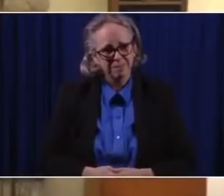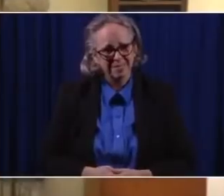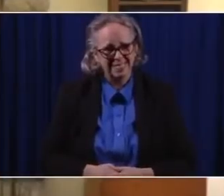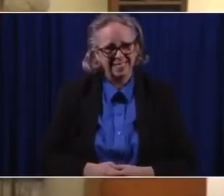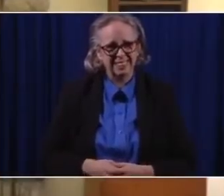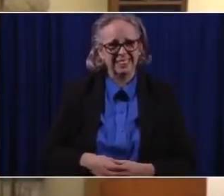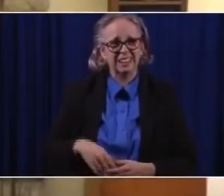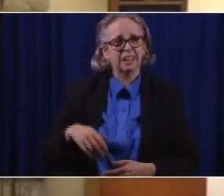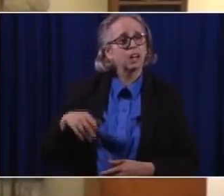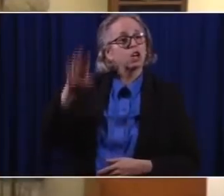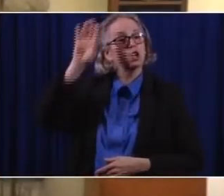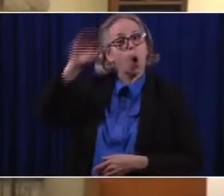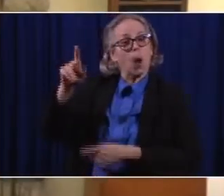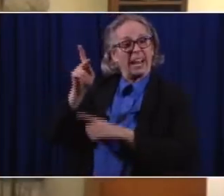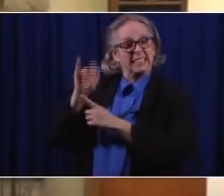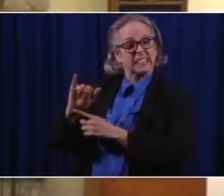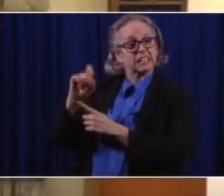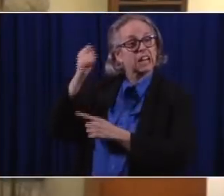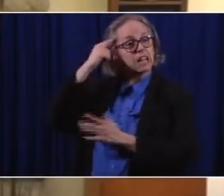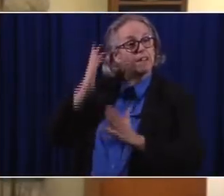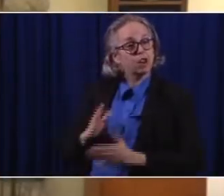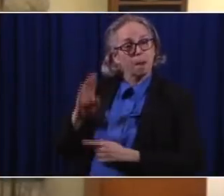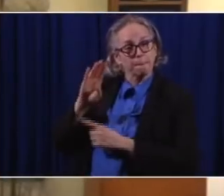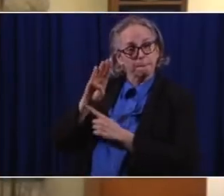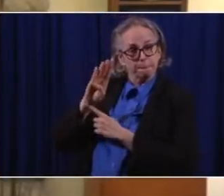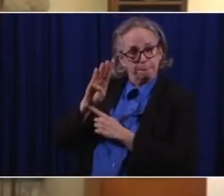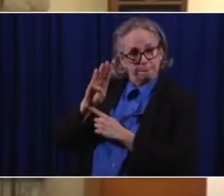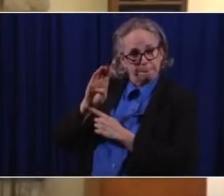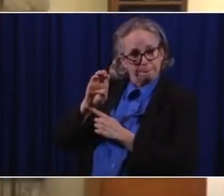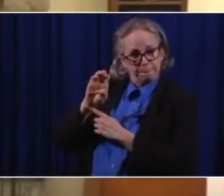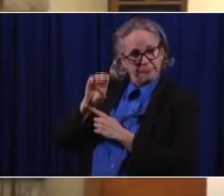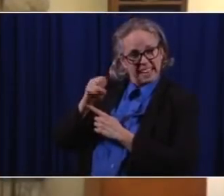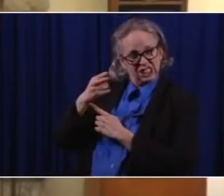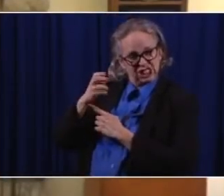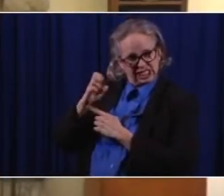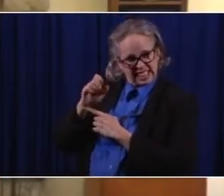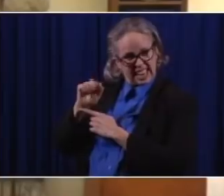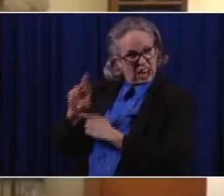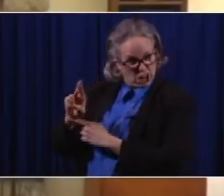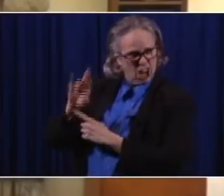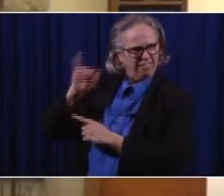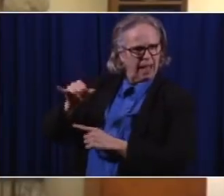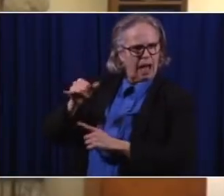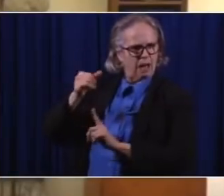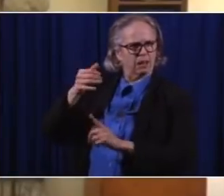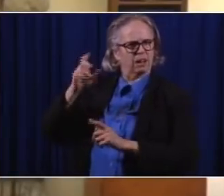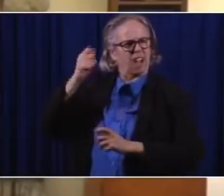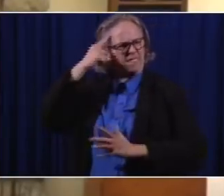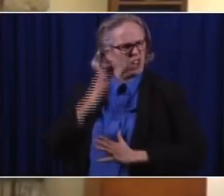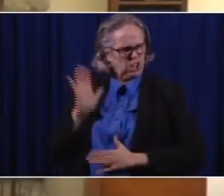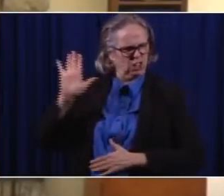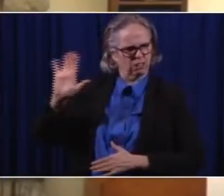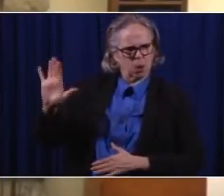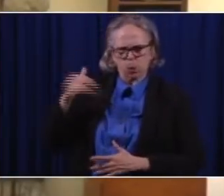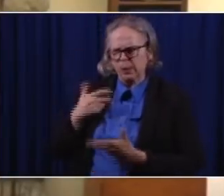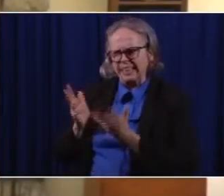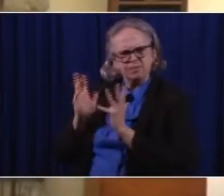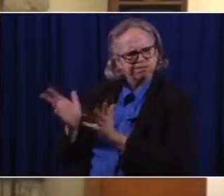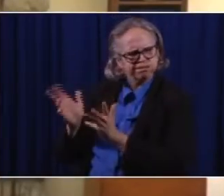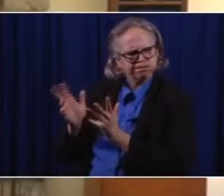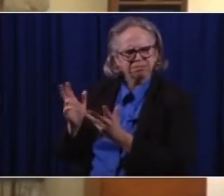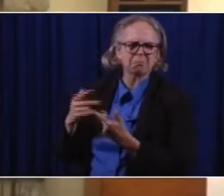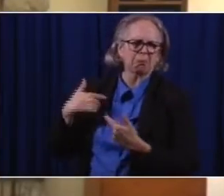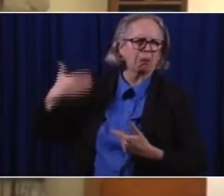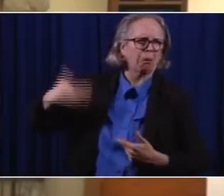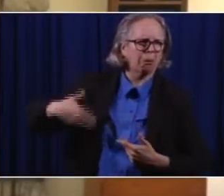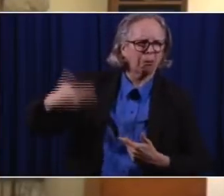Beshear. Andy and I talk quite often. Usually it's about COVID. Today it was about a bridge. I want to talk a